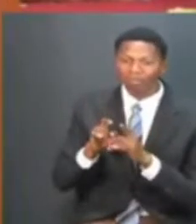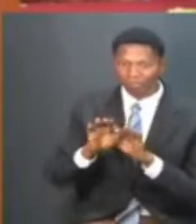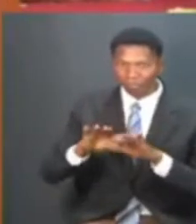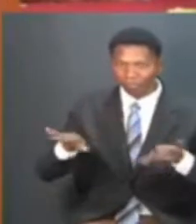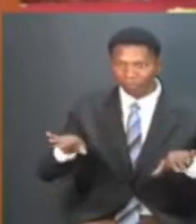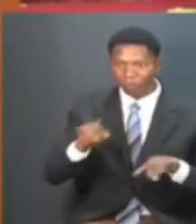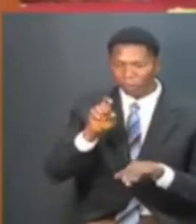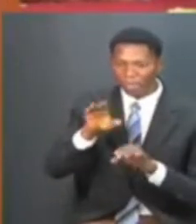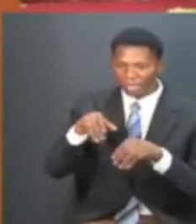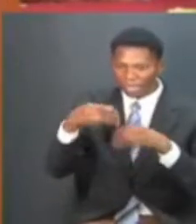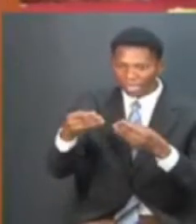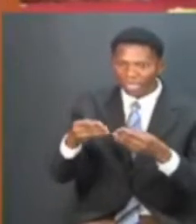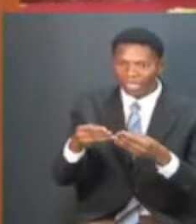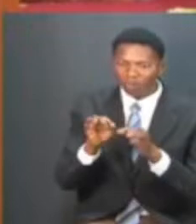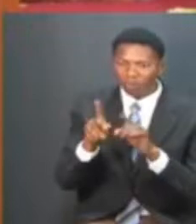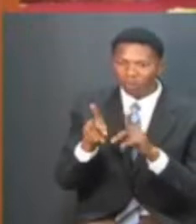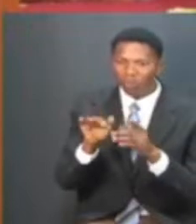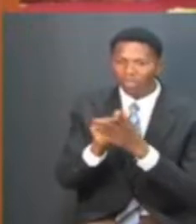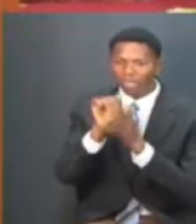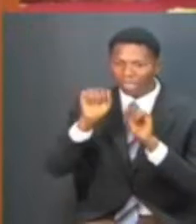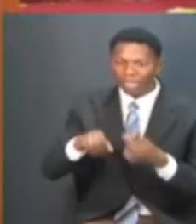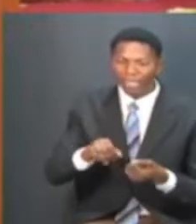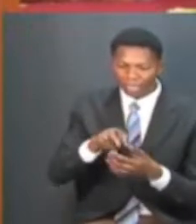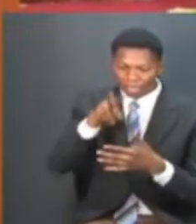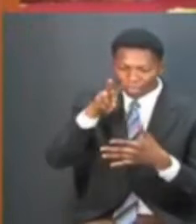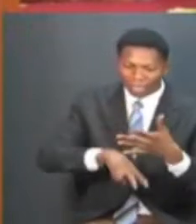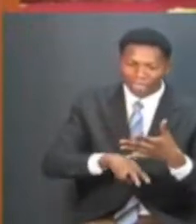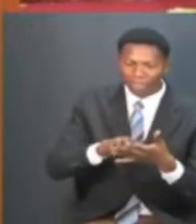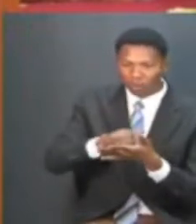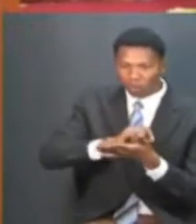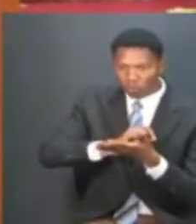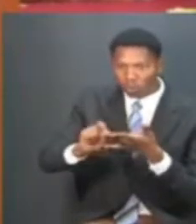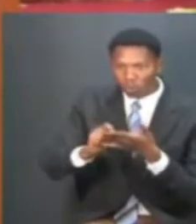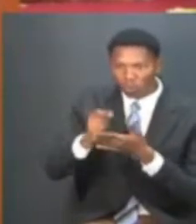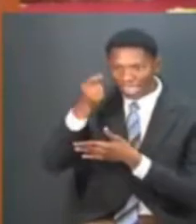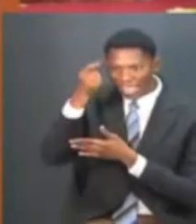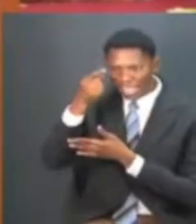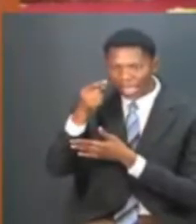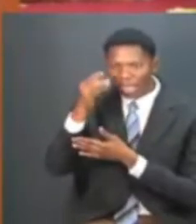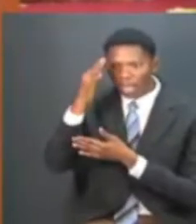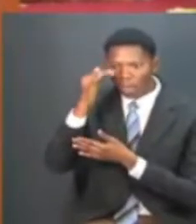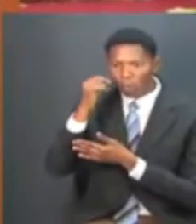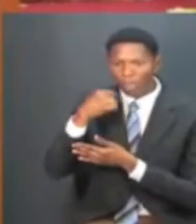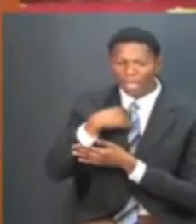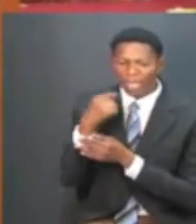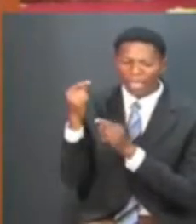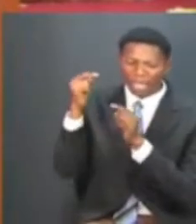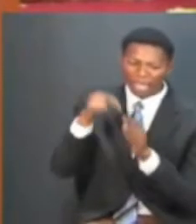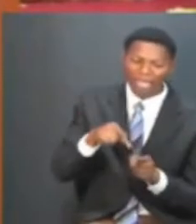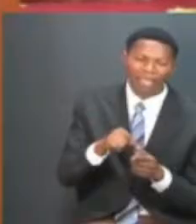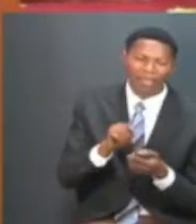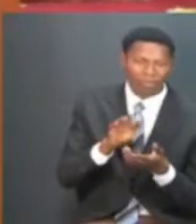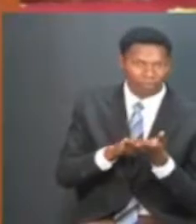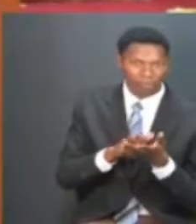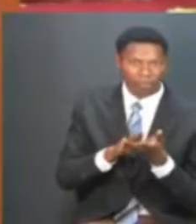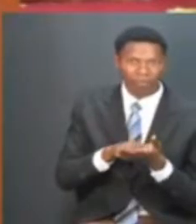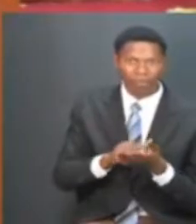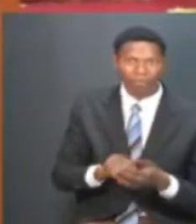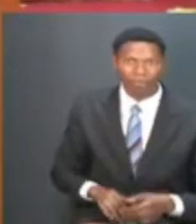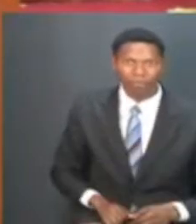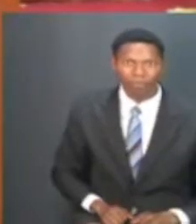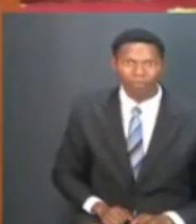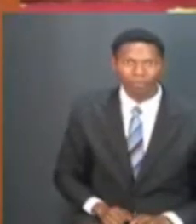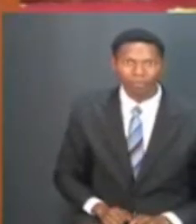foundational learning so that they can read and write and understand why they are in school. A few